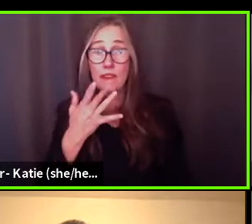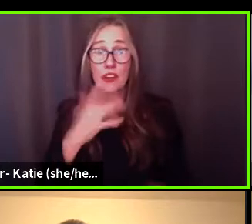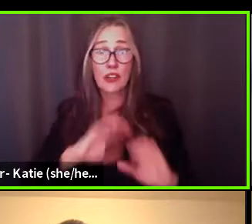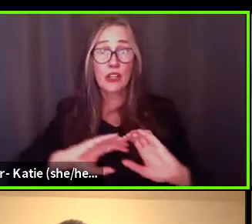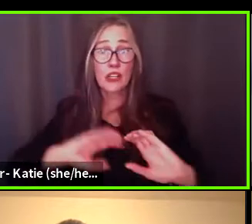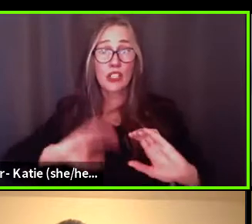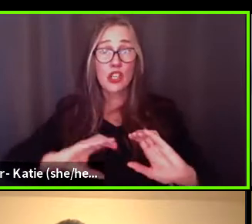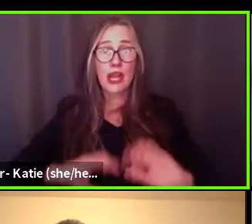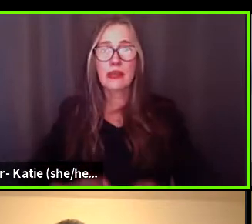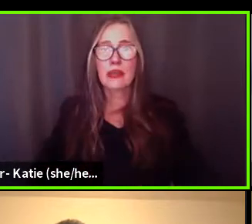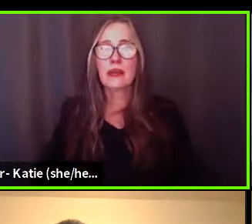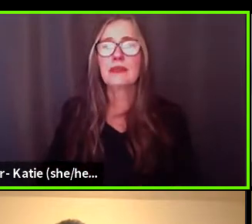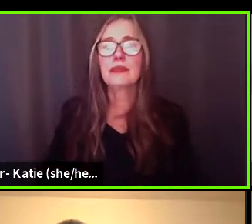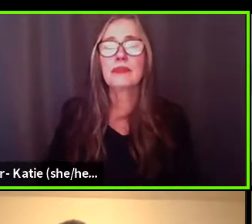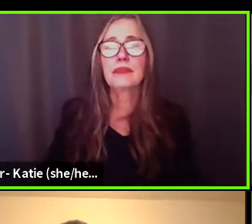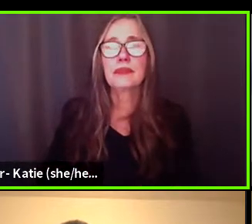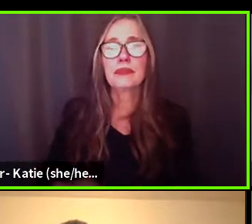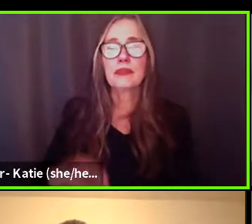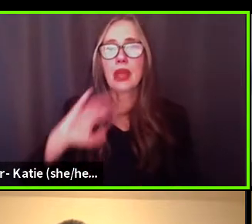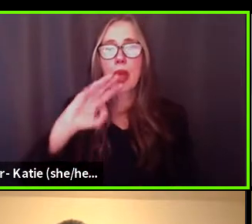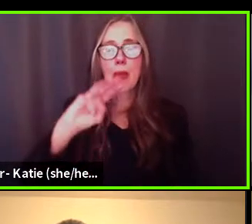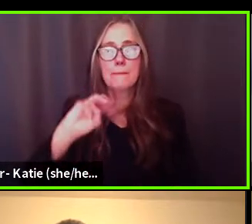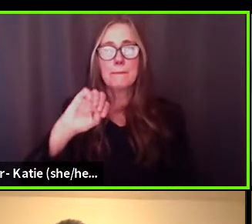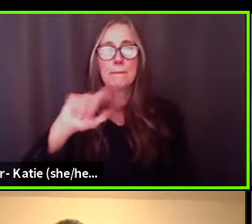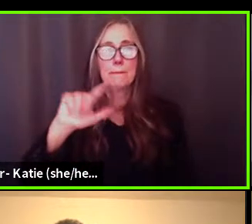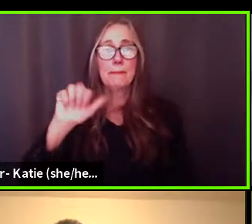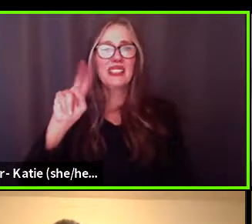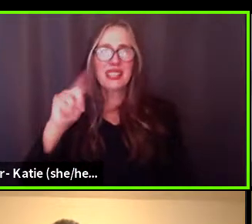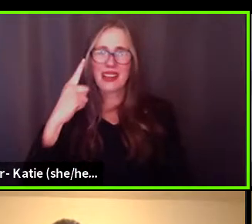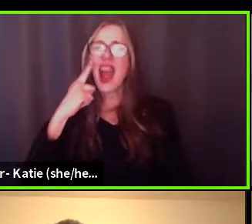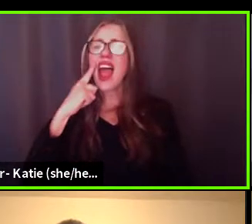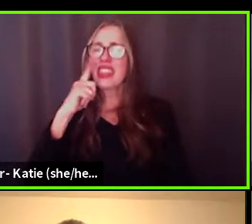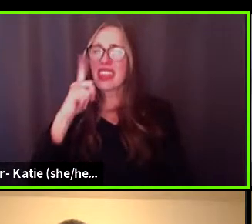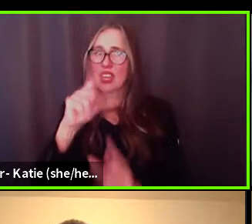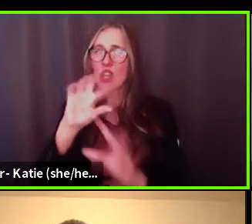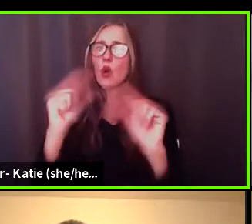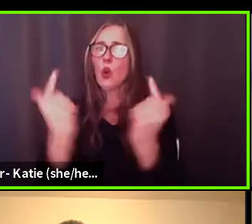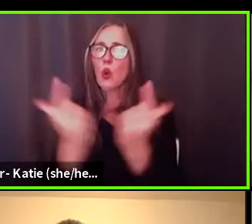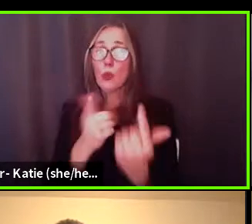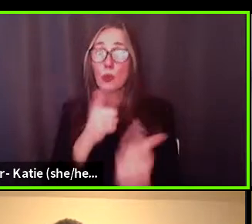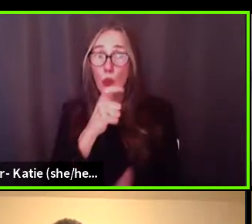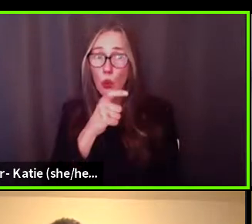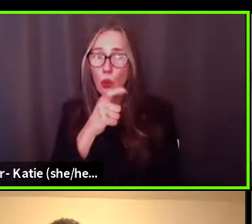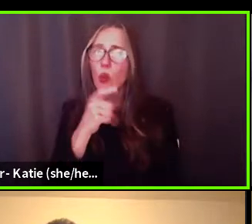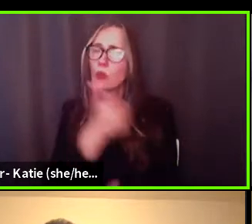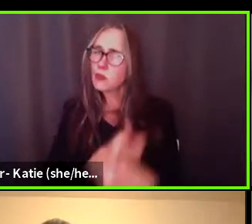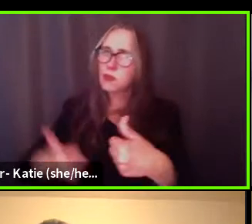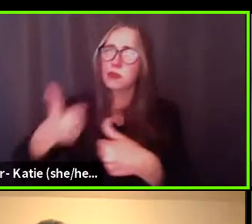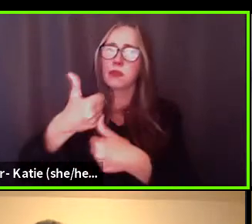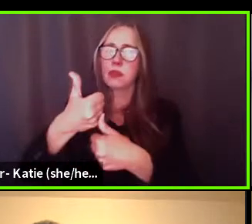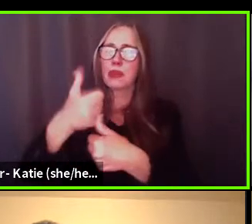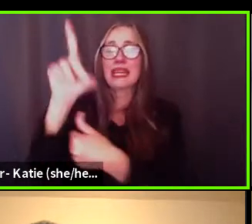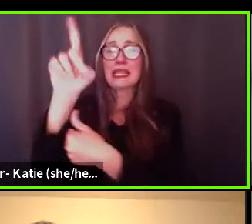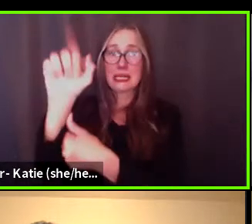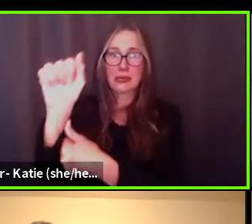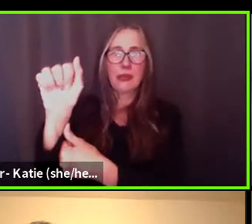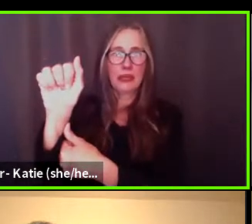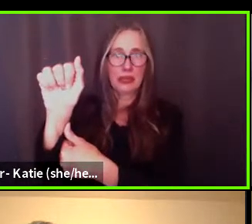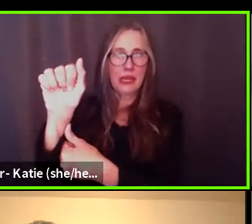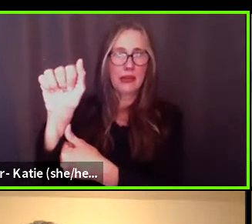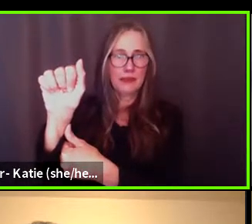from my vantage point i think members of the disability community that that work needs to be done but i also think interrogating